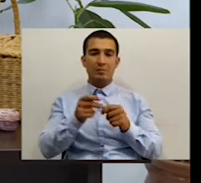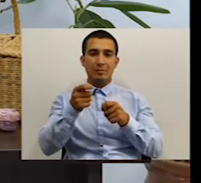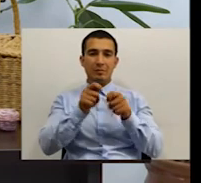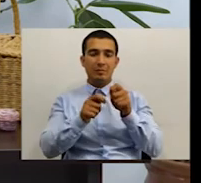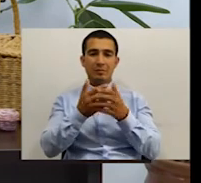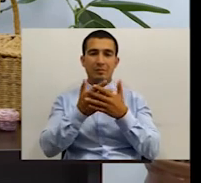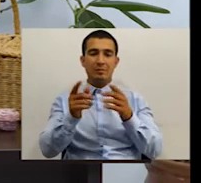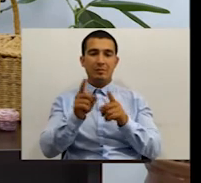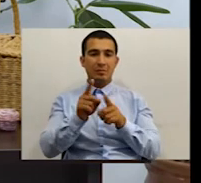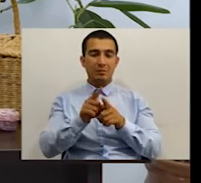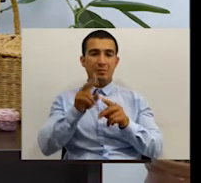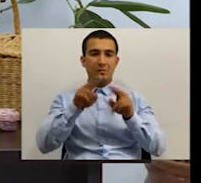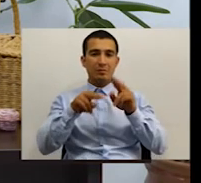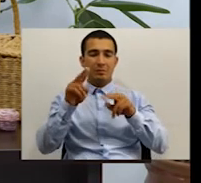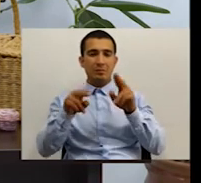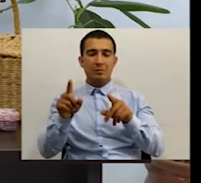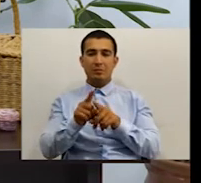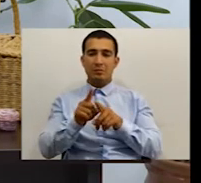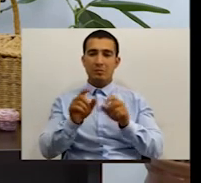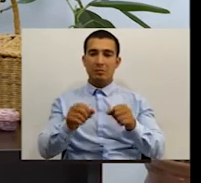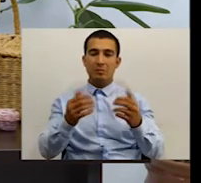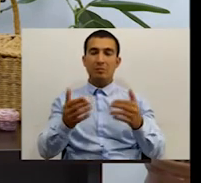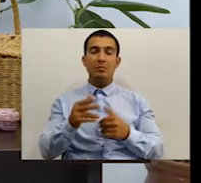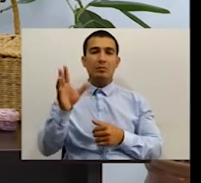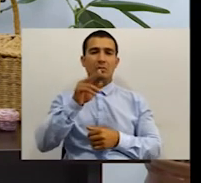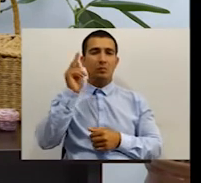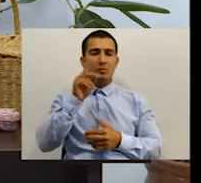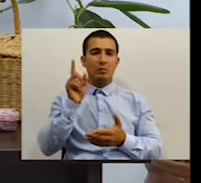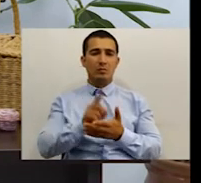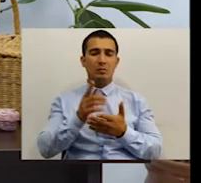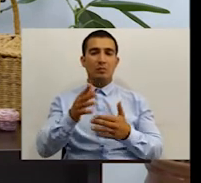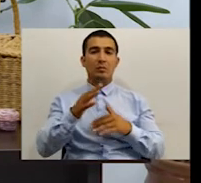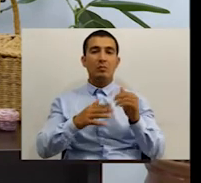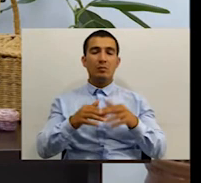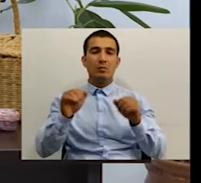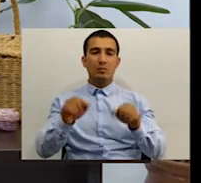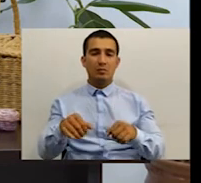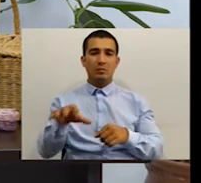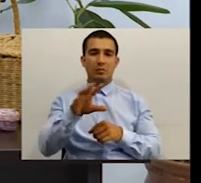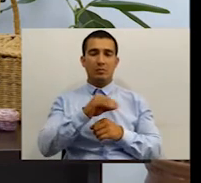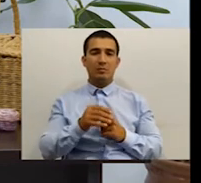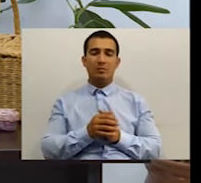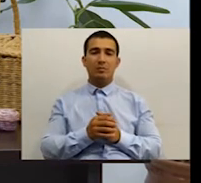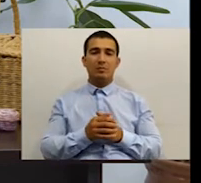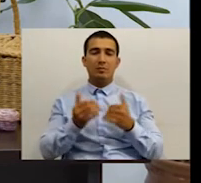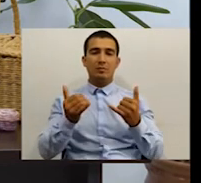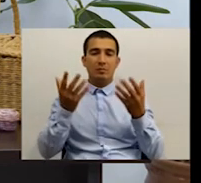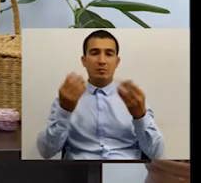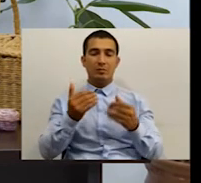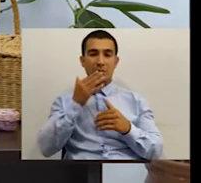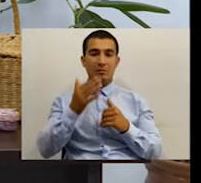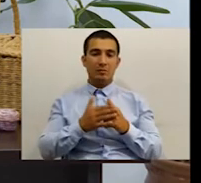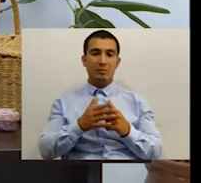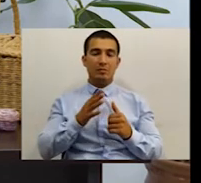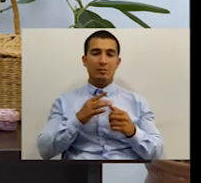ham bemalol to'qib, keyin bo'yasanglar ham bo'ladi. O'rganinglar, qo'lingizdan keladi.